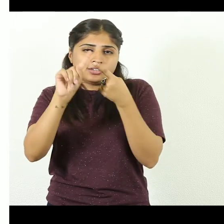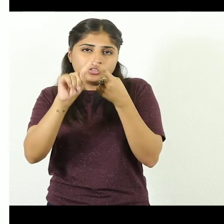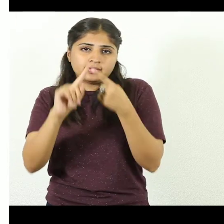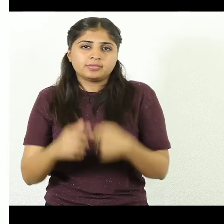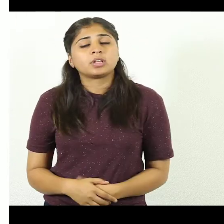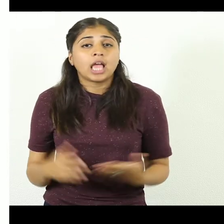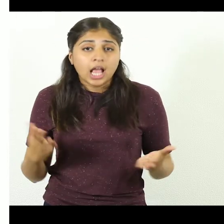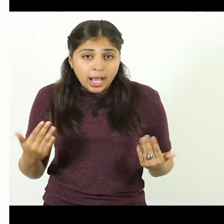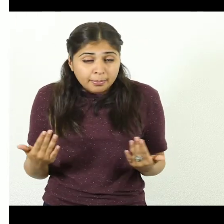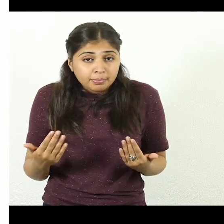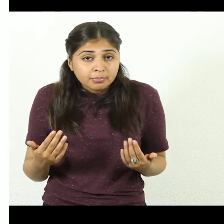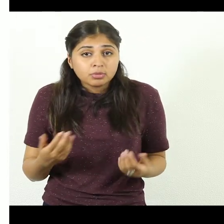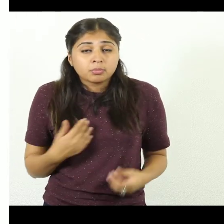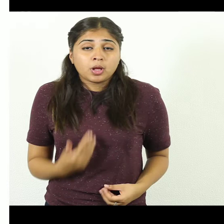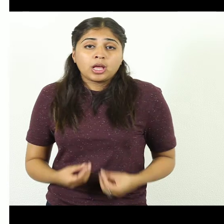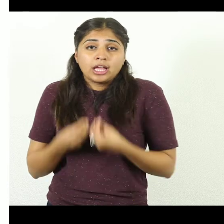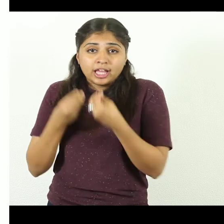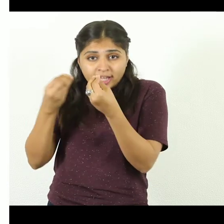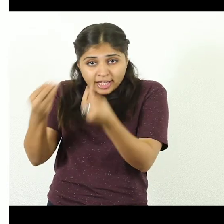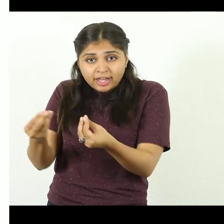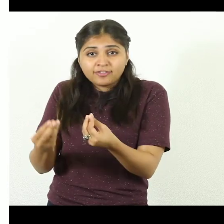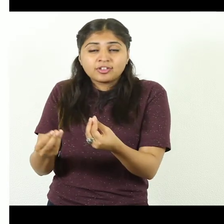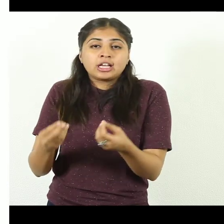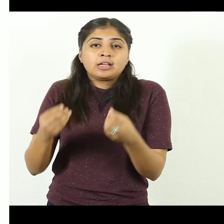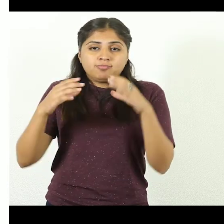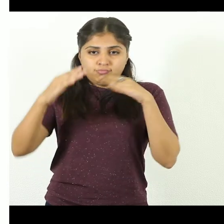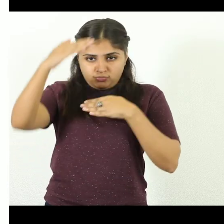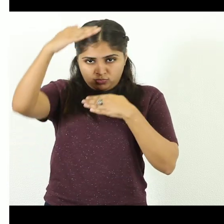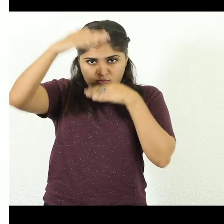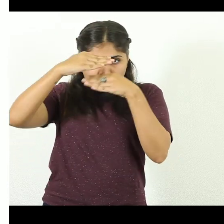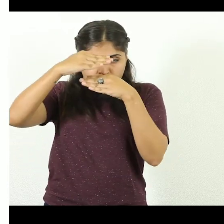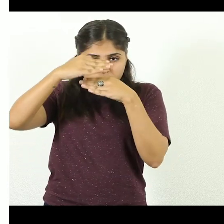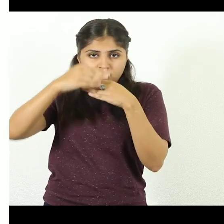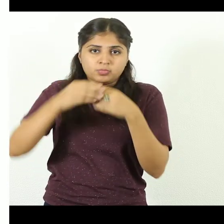ability to provide a manual summary,